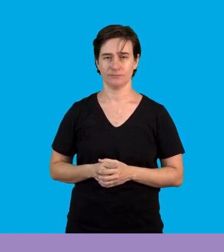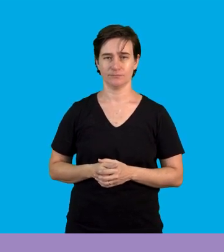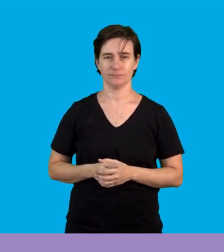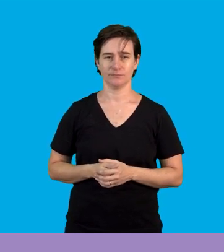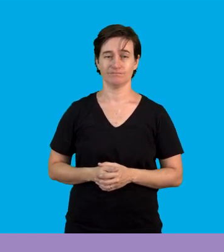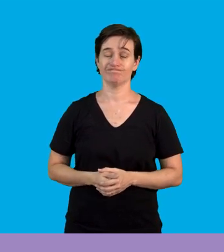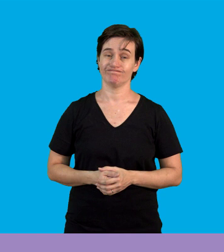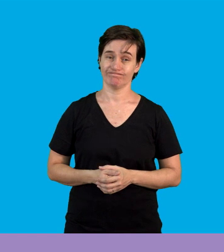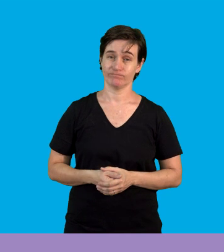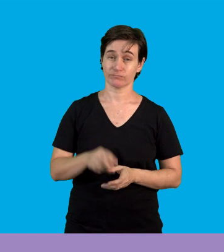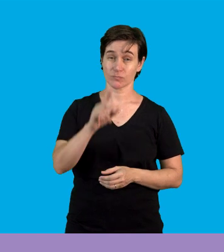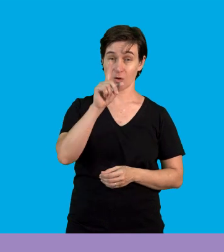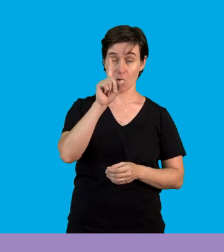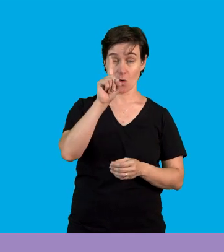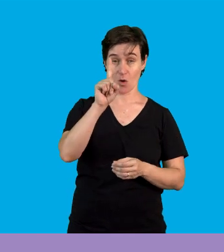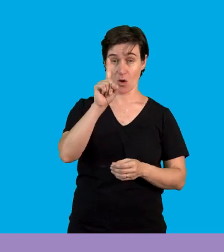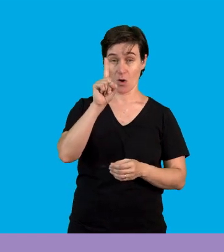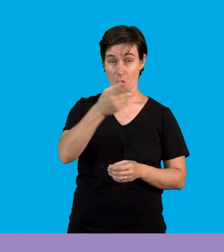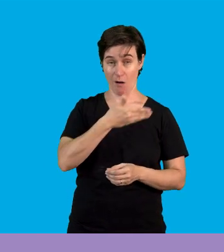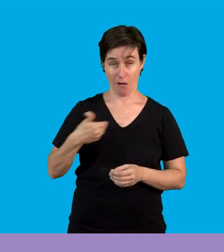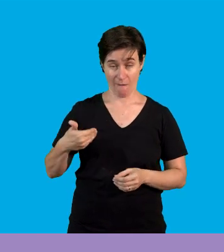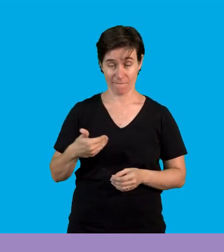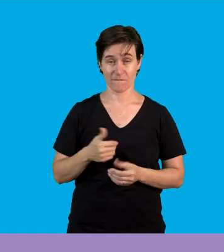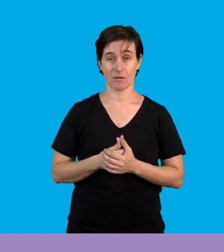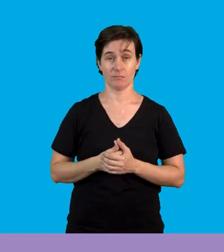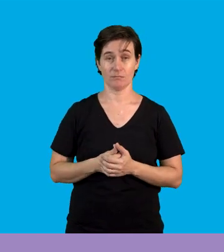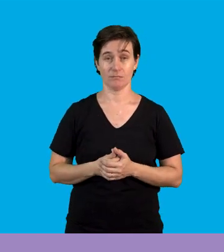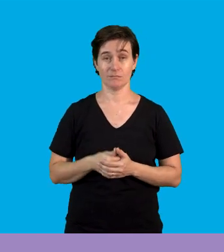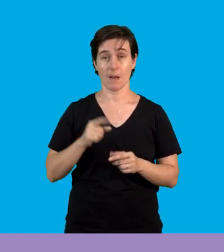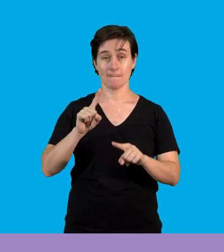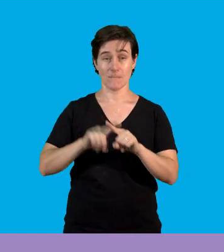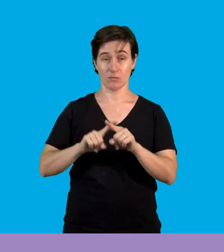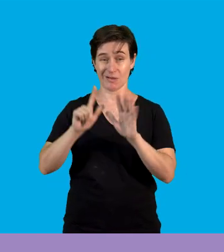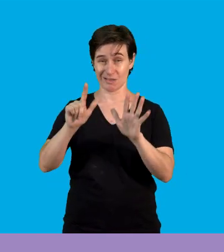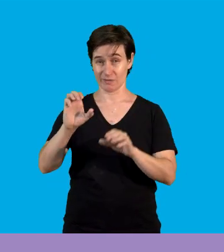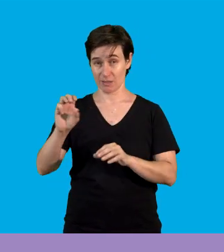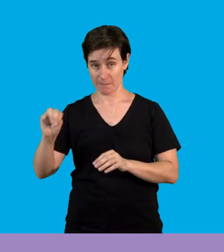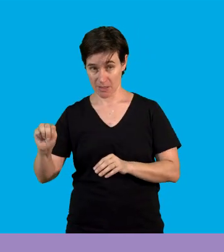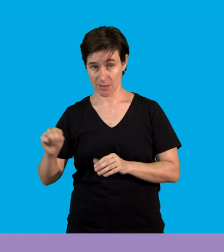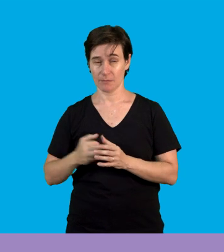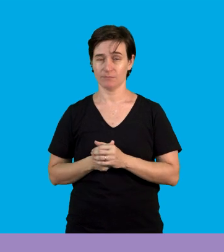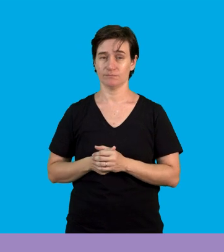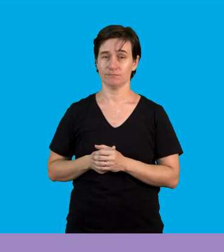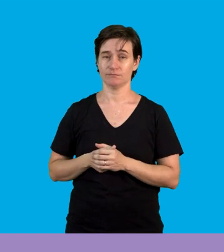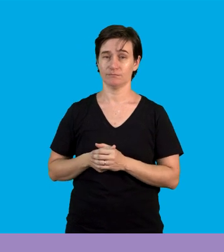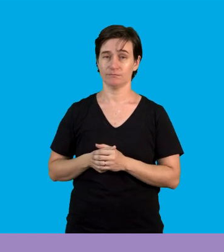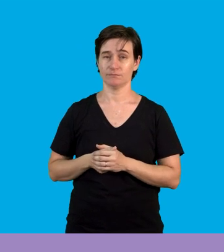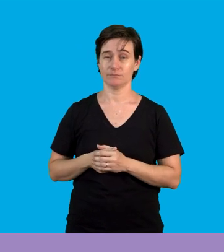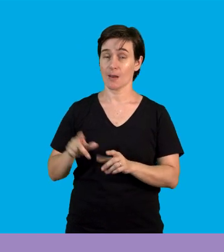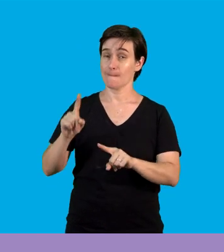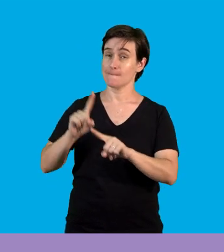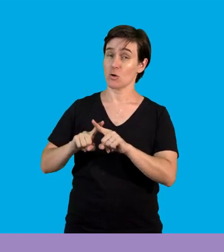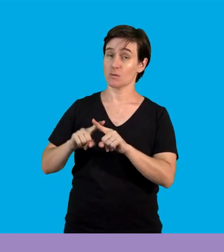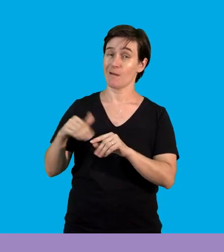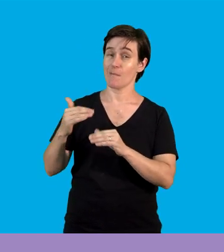prism. That is 1/2 multiplied by the base, which is 7 centimeters. We're going to multiply